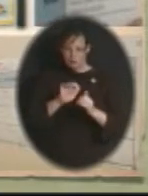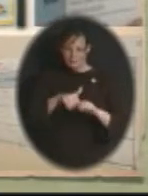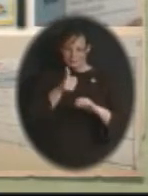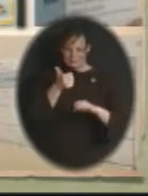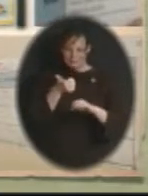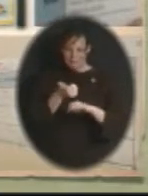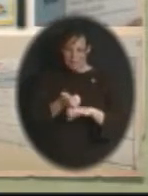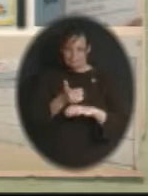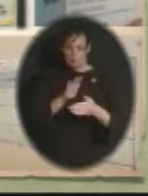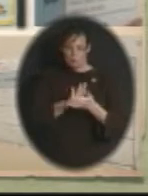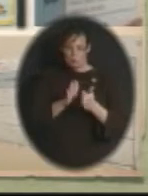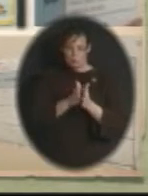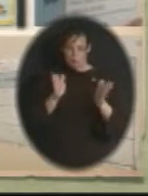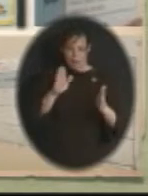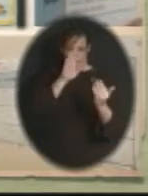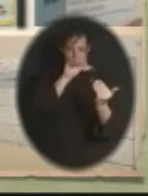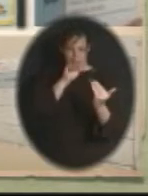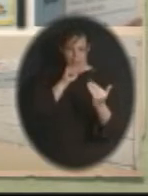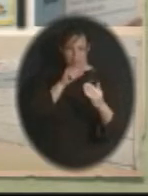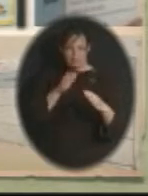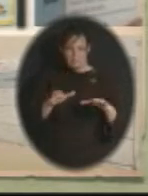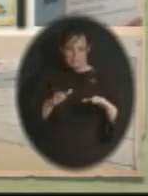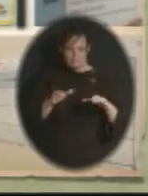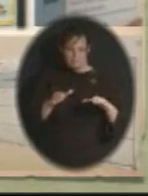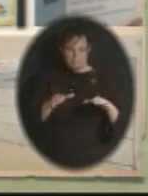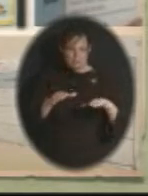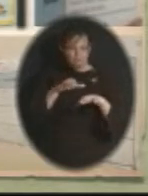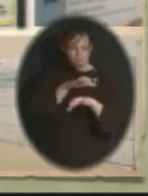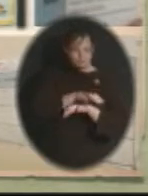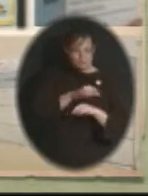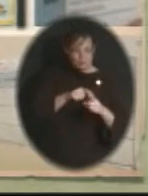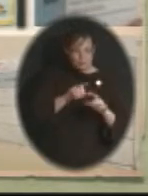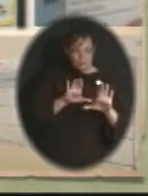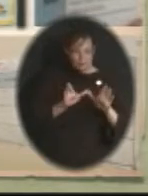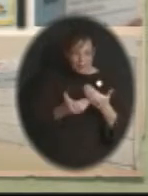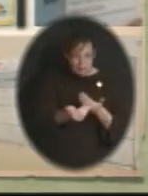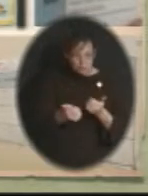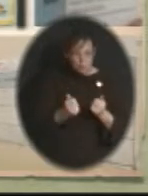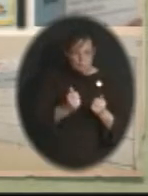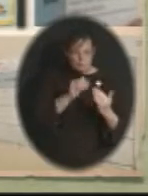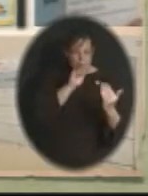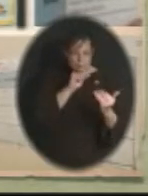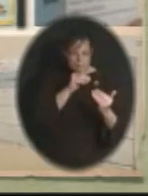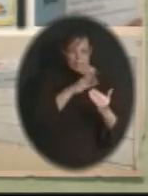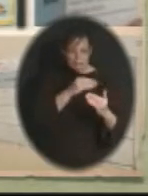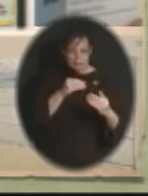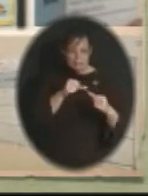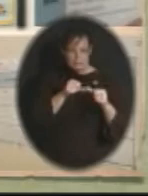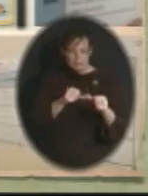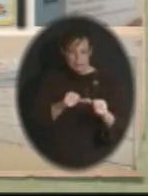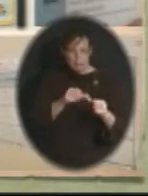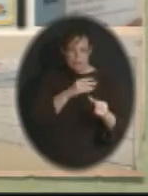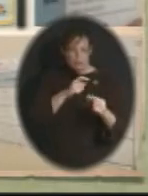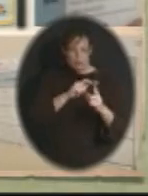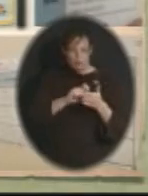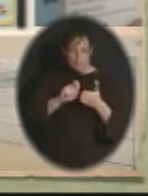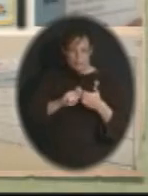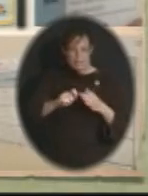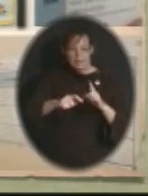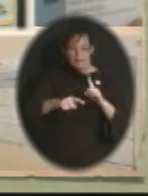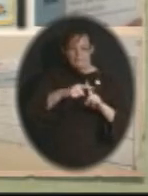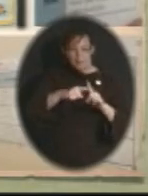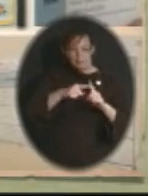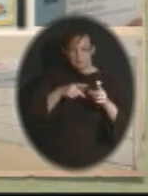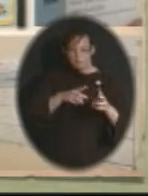school-wide expectations and how those cross into their classroom expectations, and they're all written in a positive manner. Gone